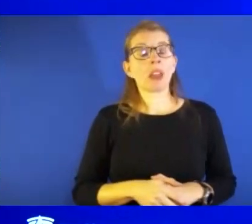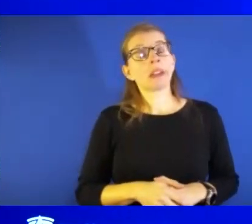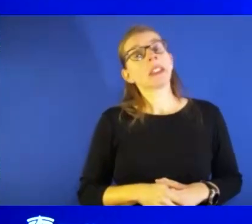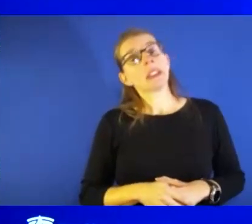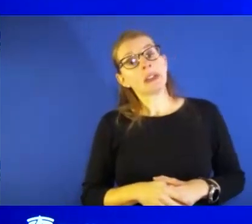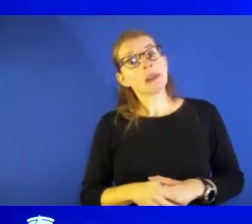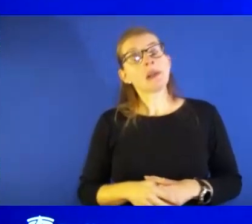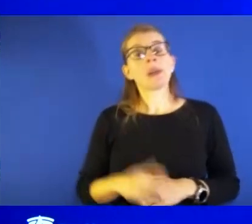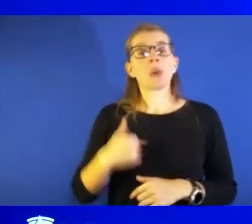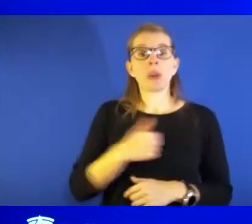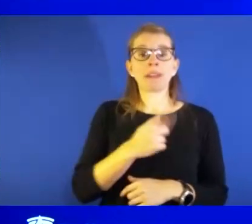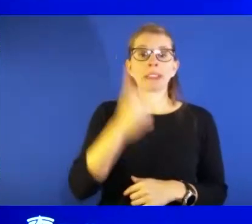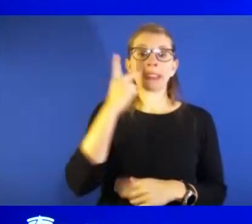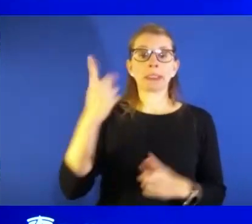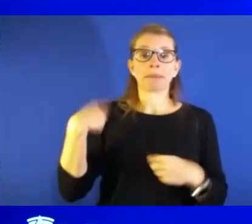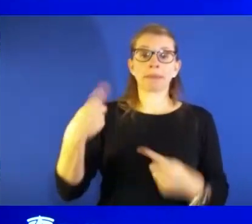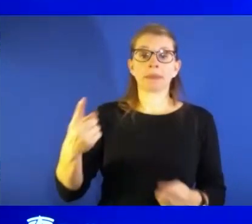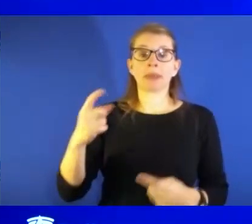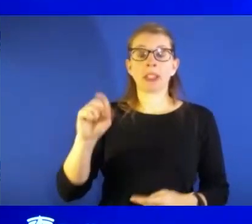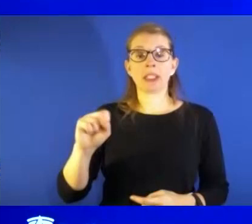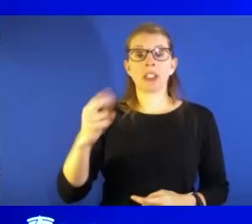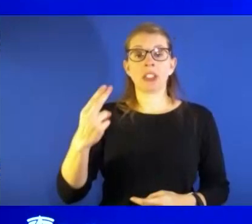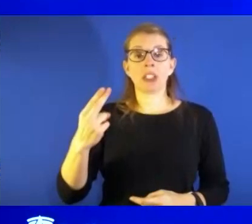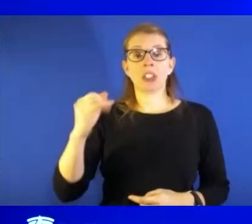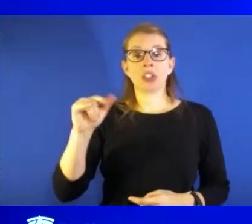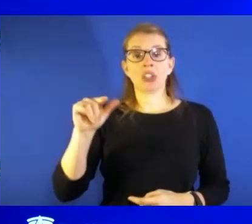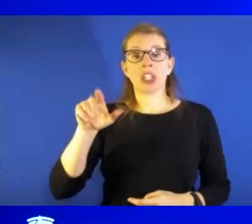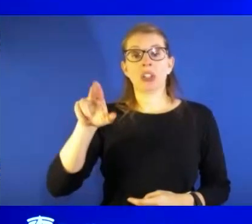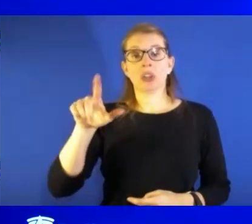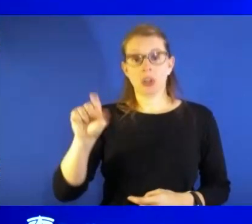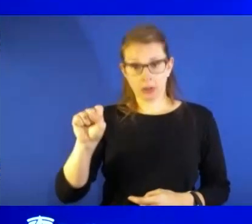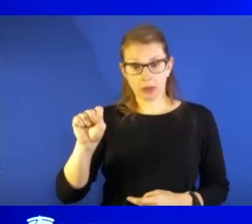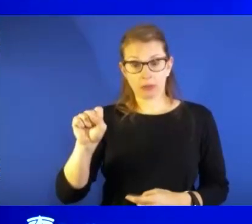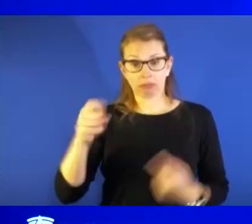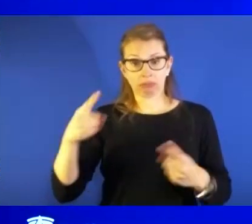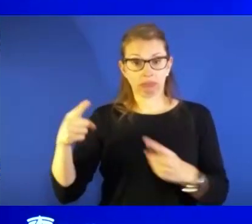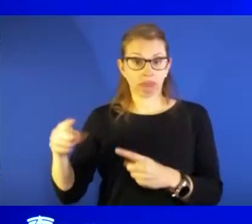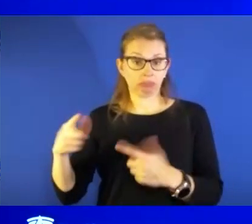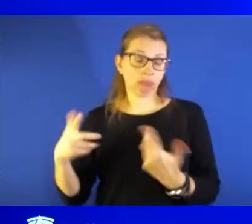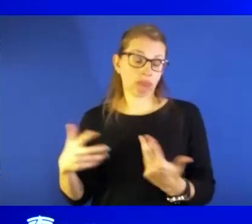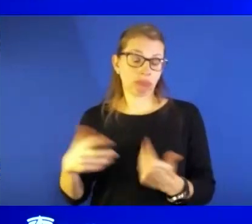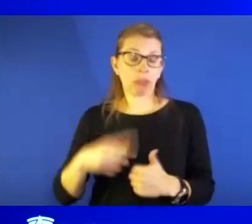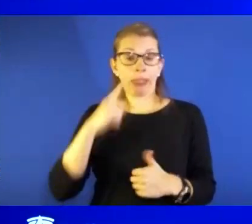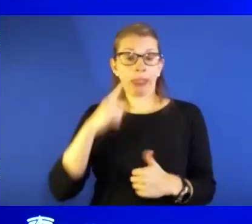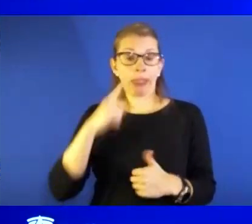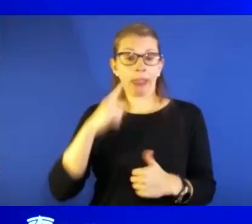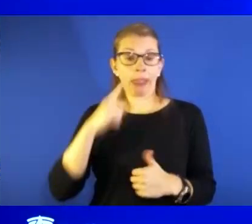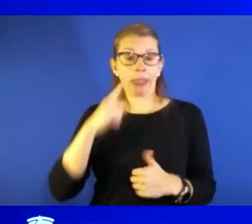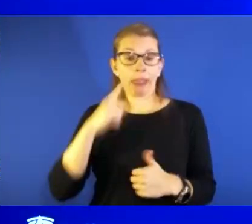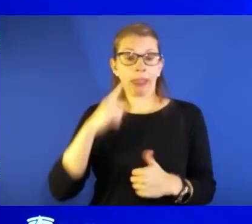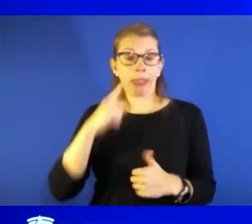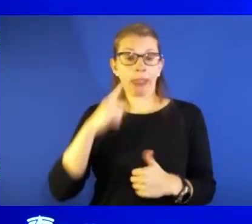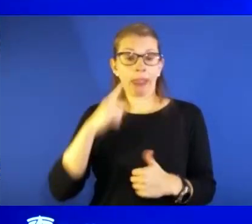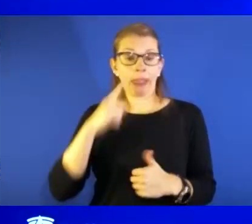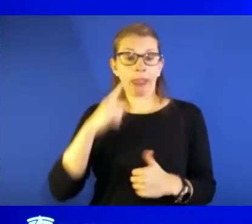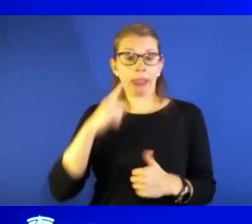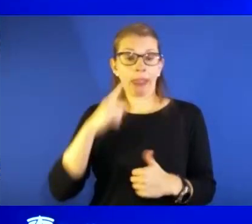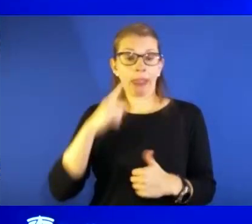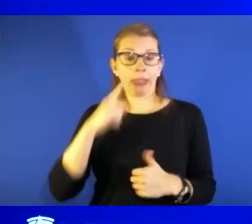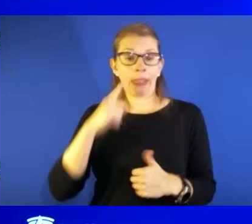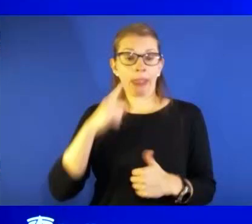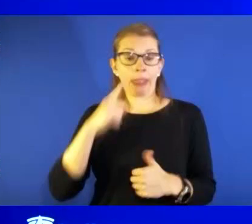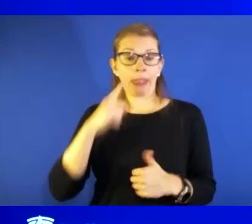as shingles goes, we believe that the natural infection and immunity is probably a little bit